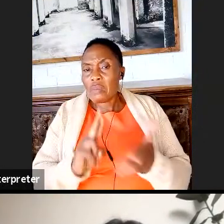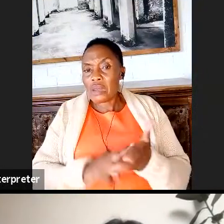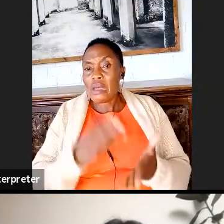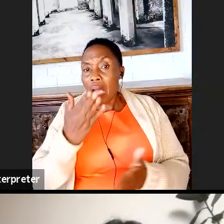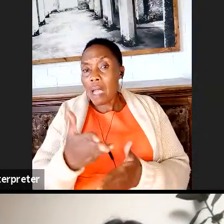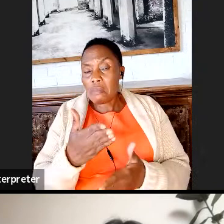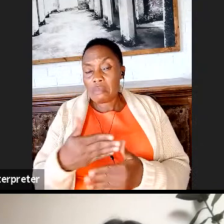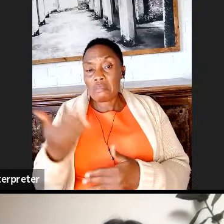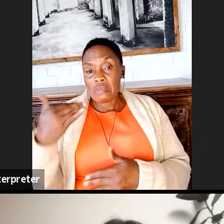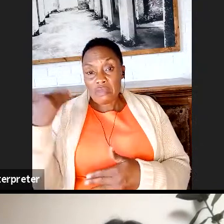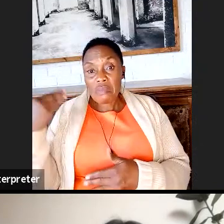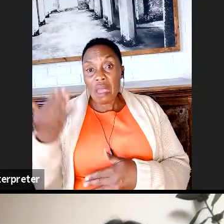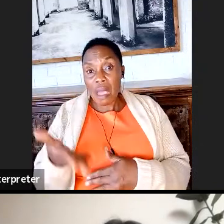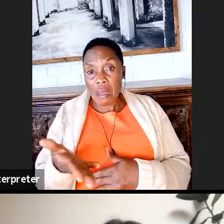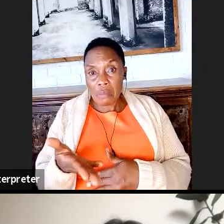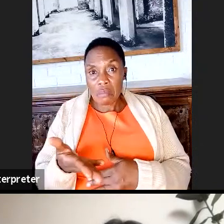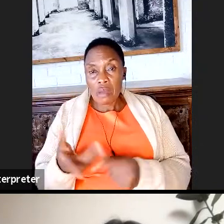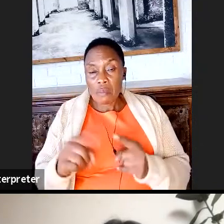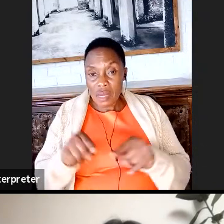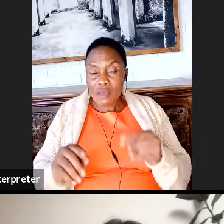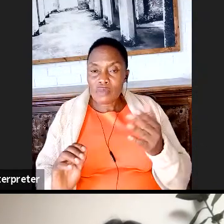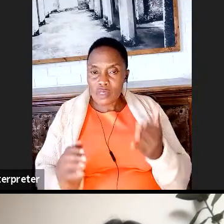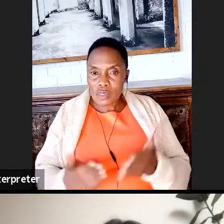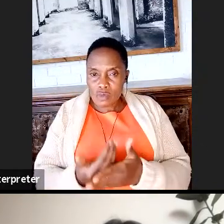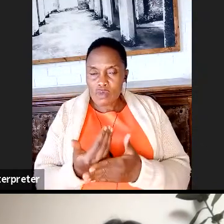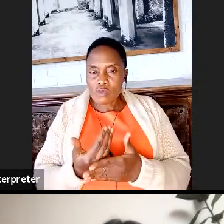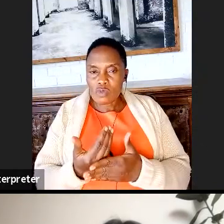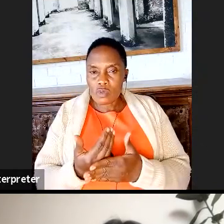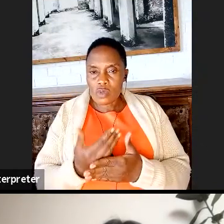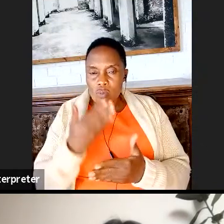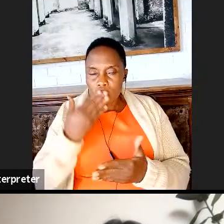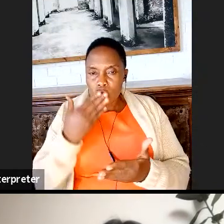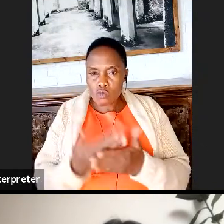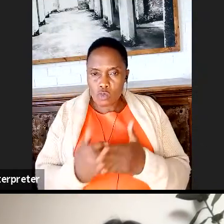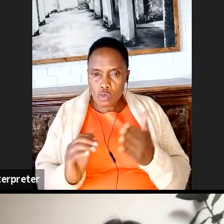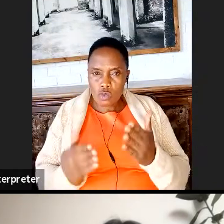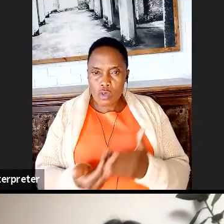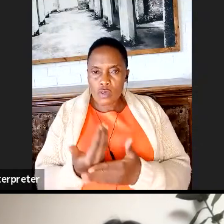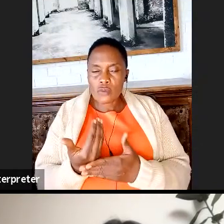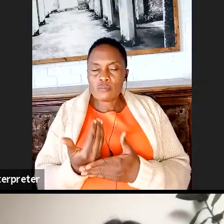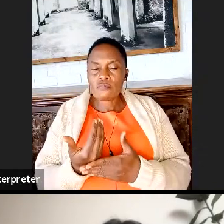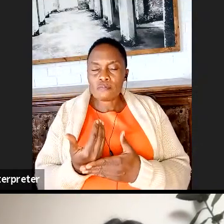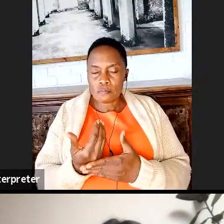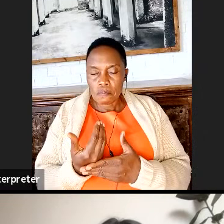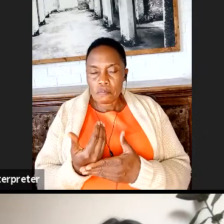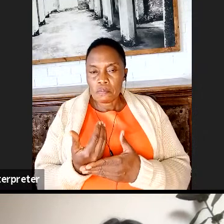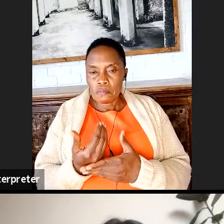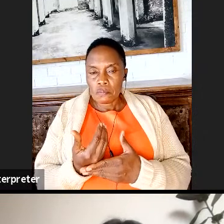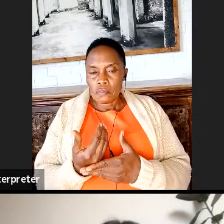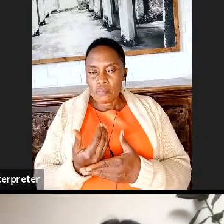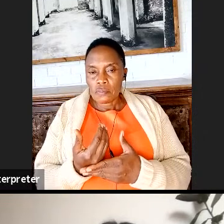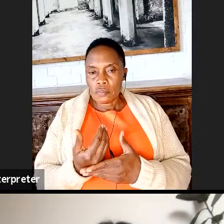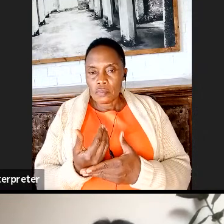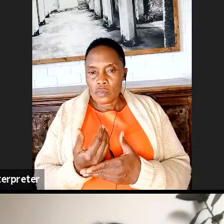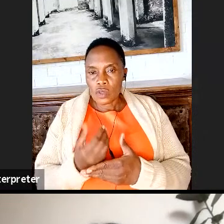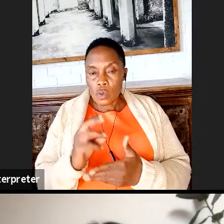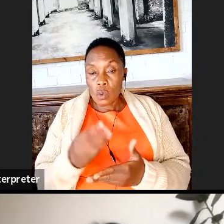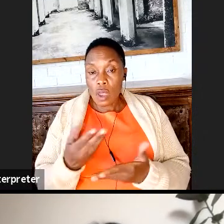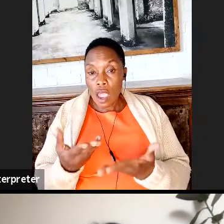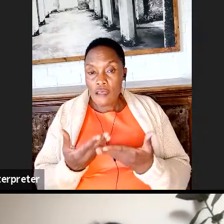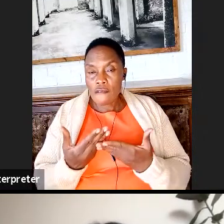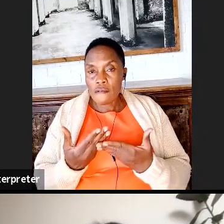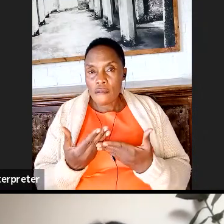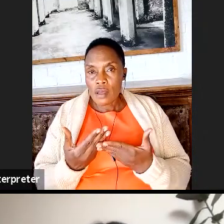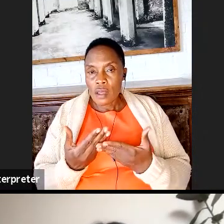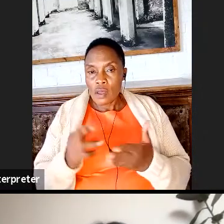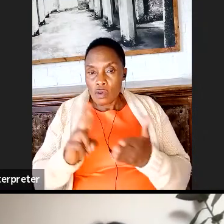Which came up as very good news, you know, because it's just right that we have